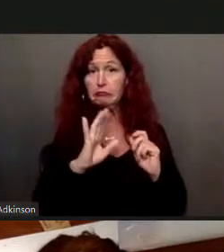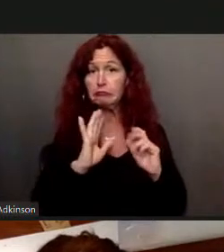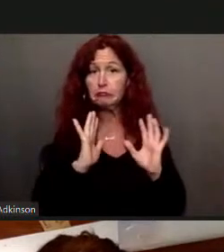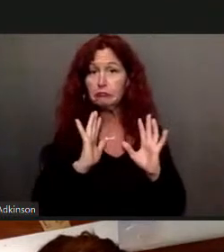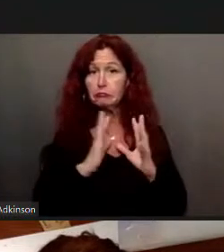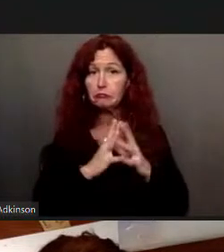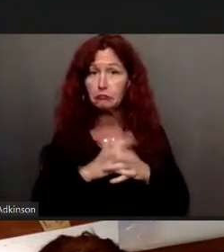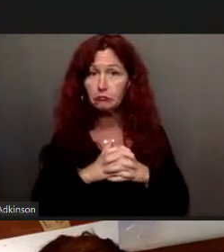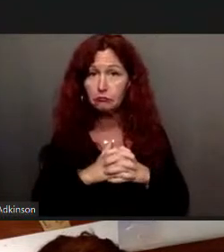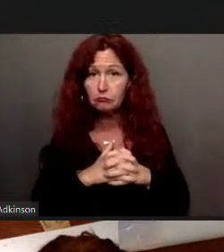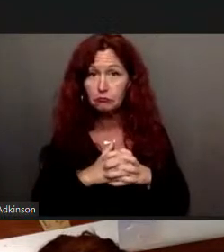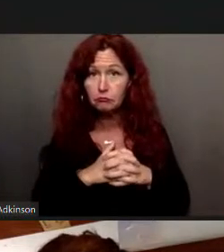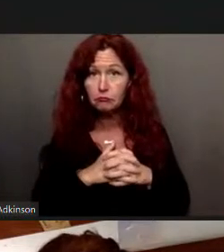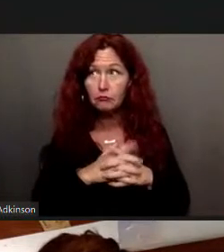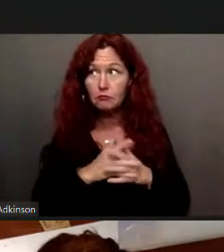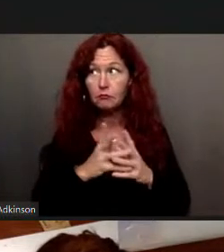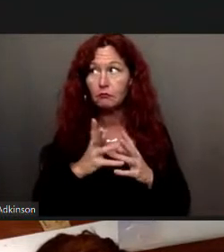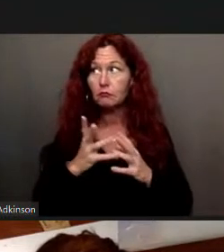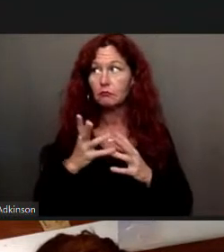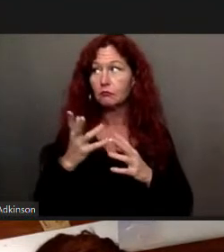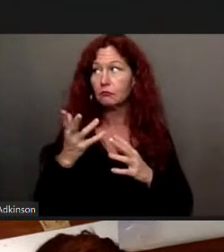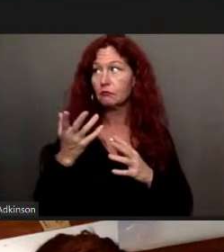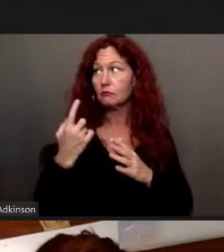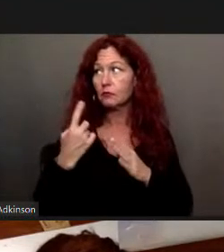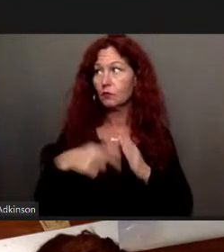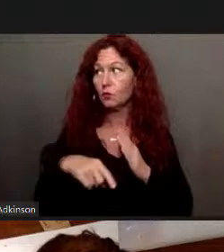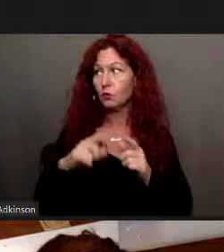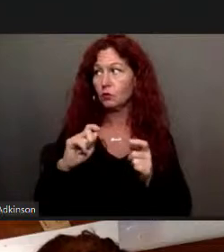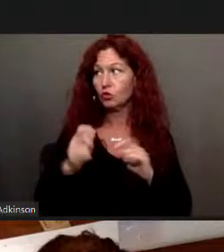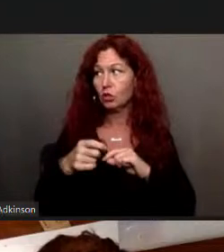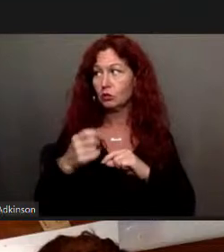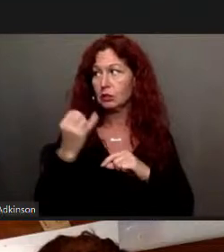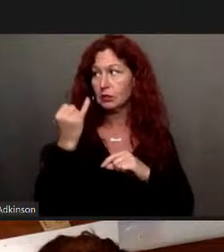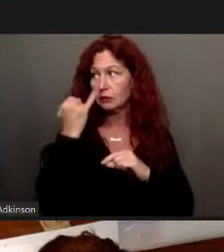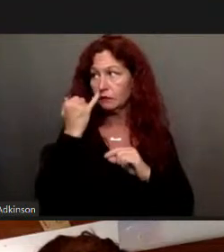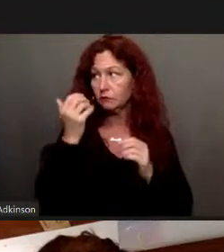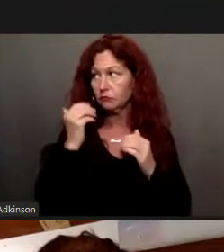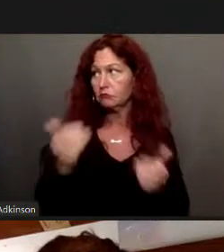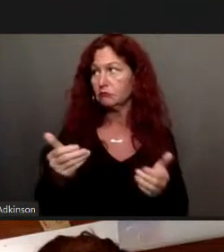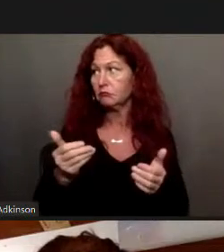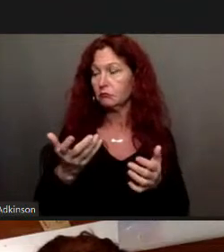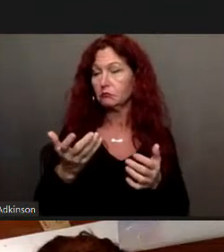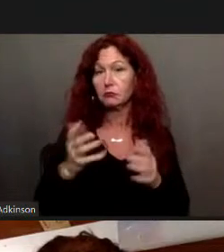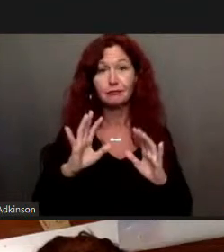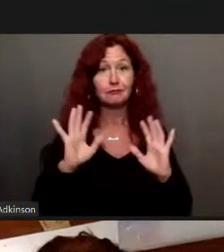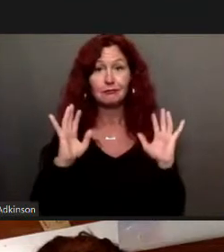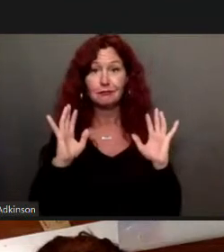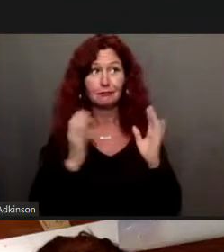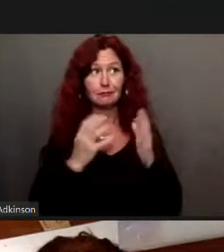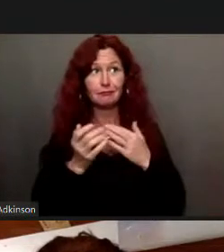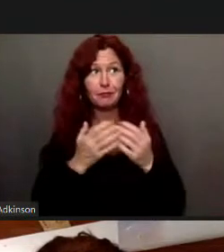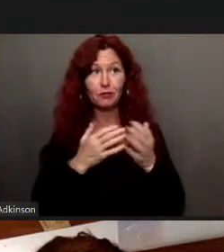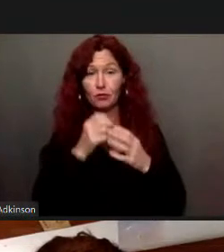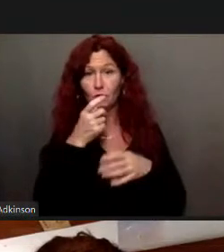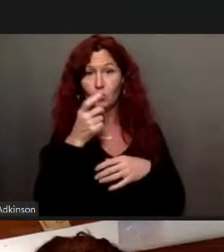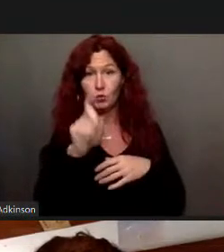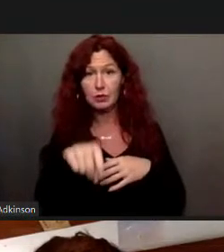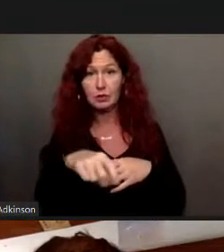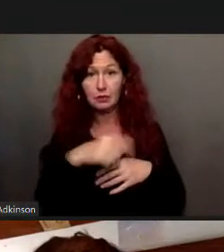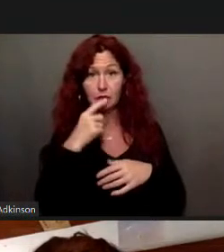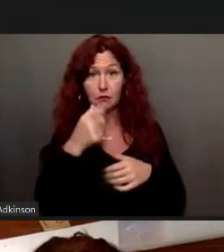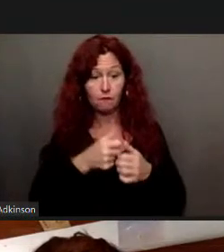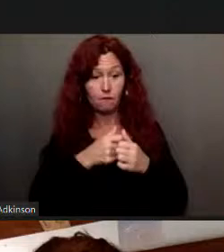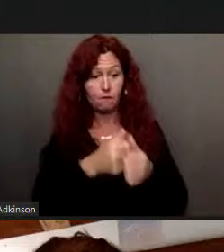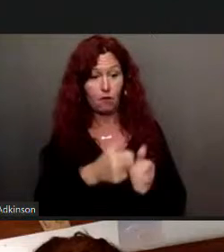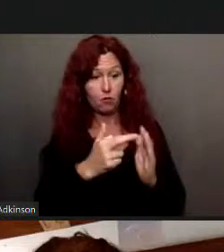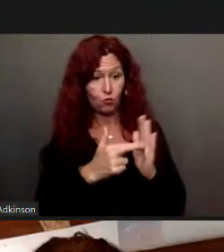thinking there? Would anything change that? If you just follow the orders today, that's what's needed to keep the contagion down. The